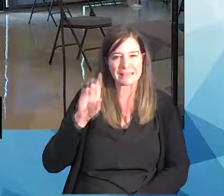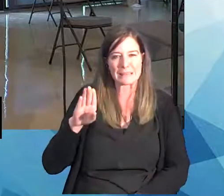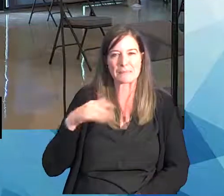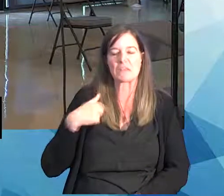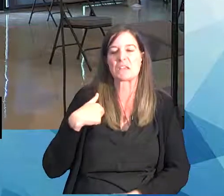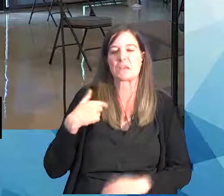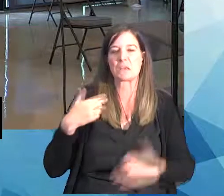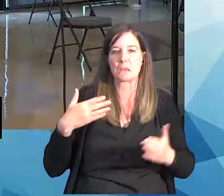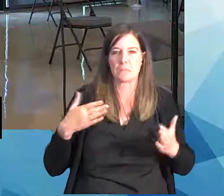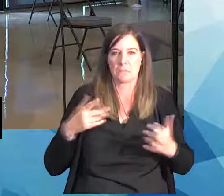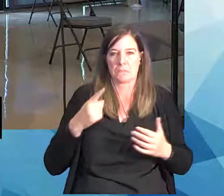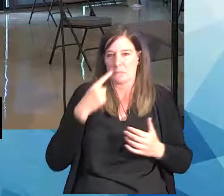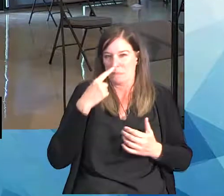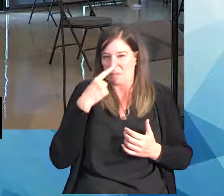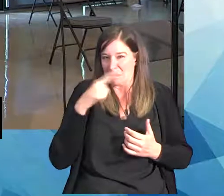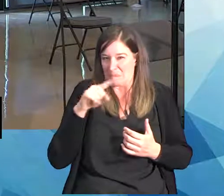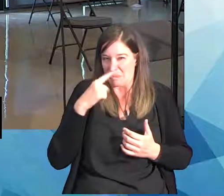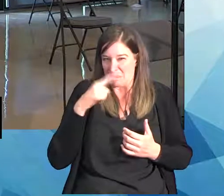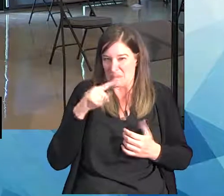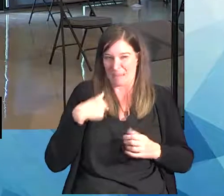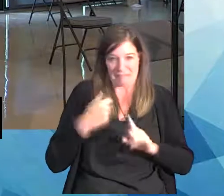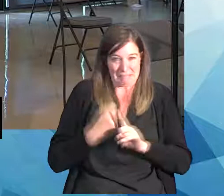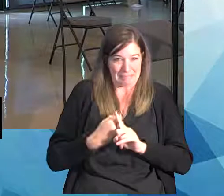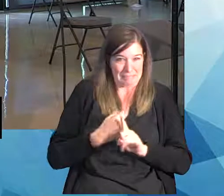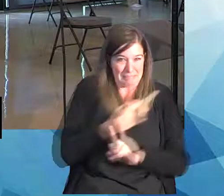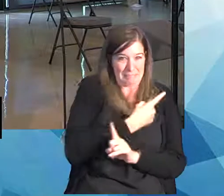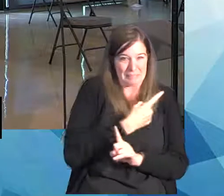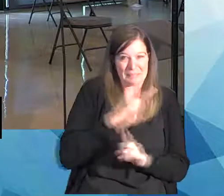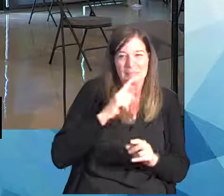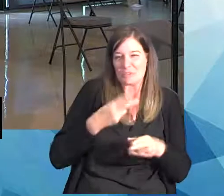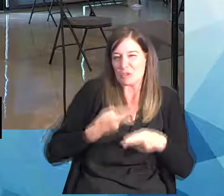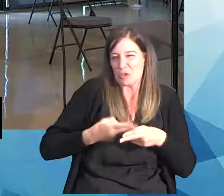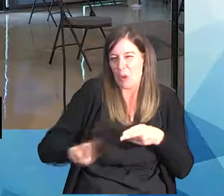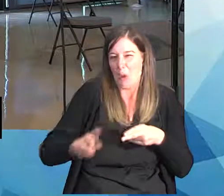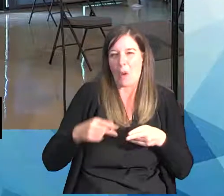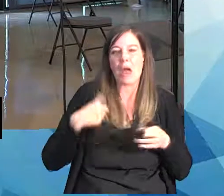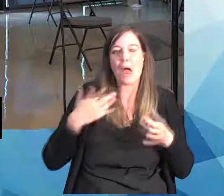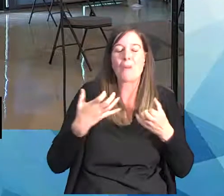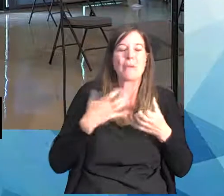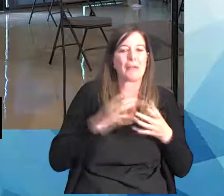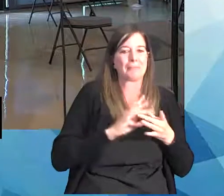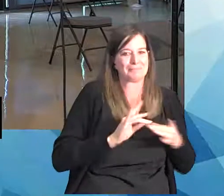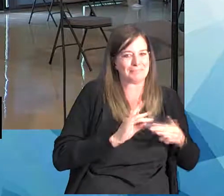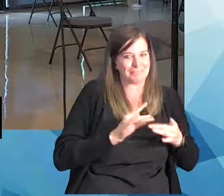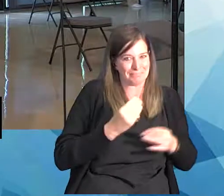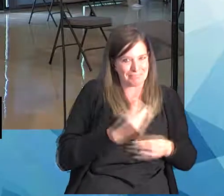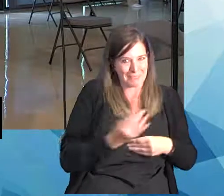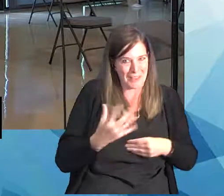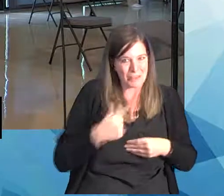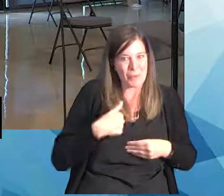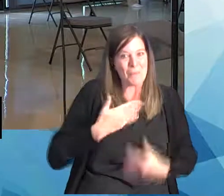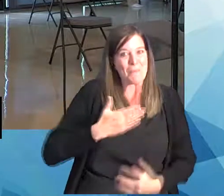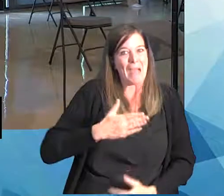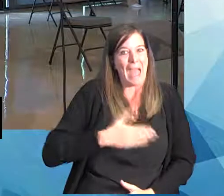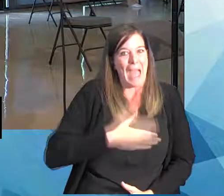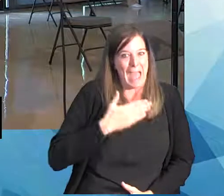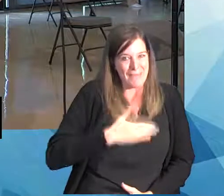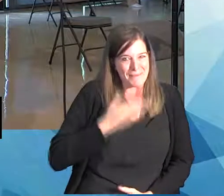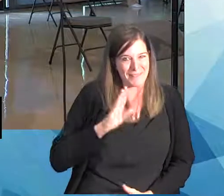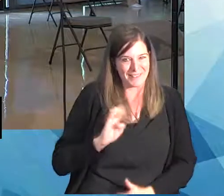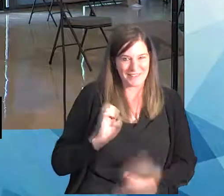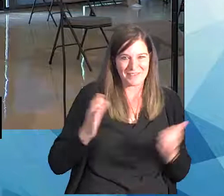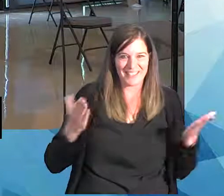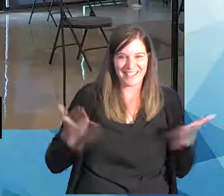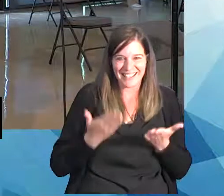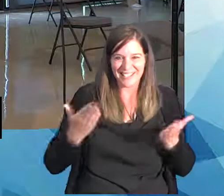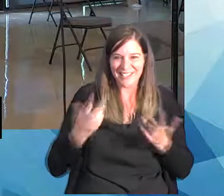15 seconds to just make a personal digression and just say what a pleasure and how happy I am to be here and see